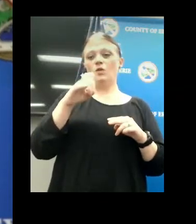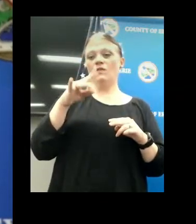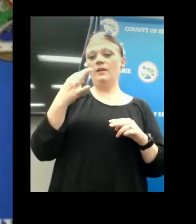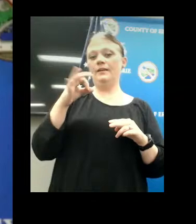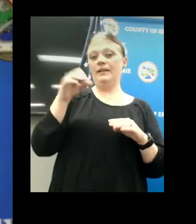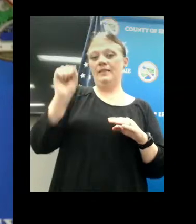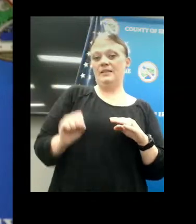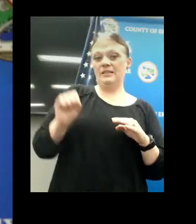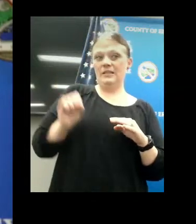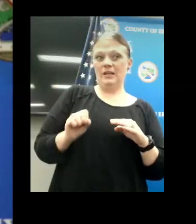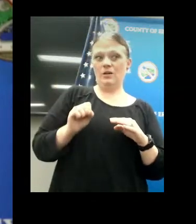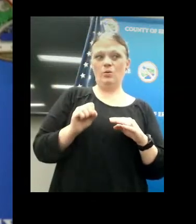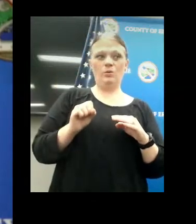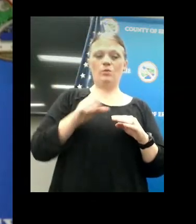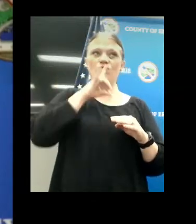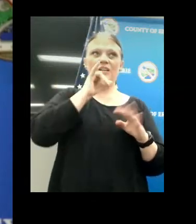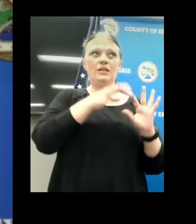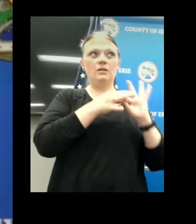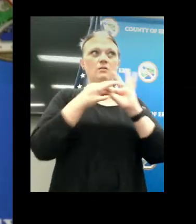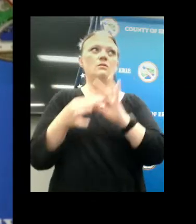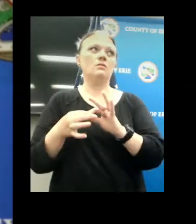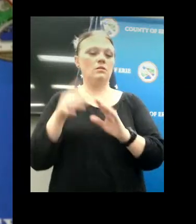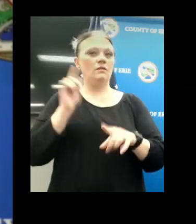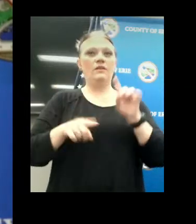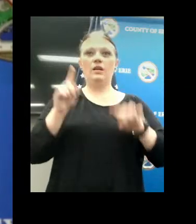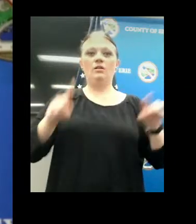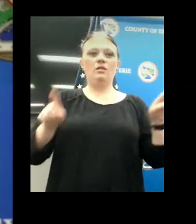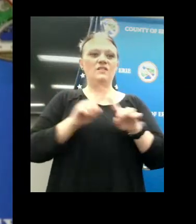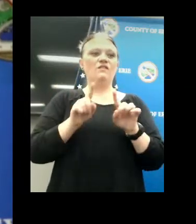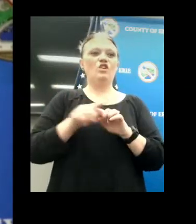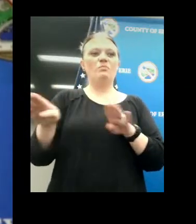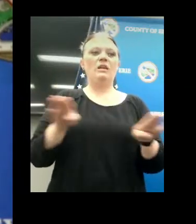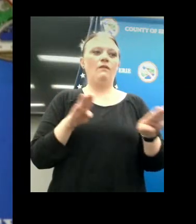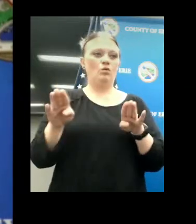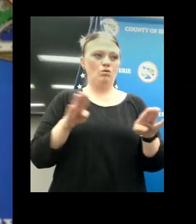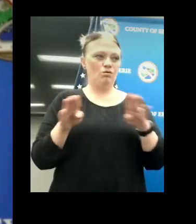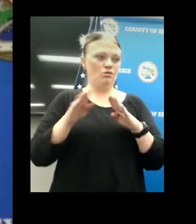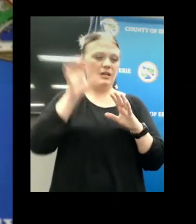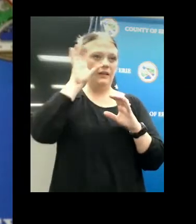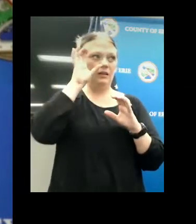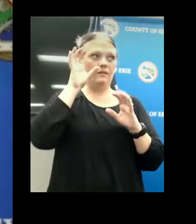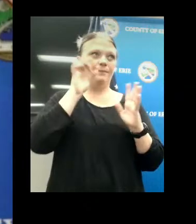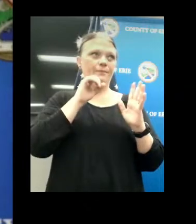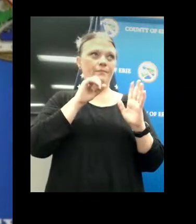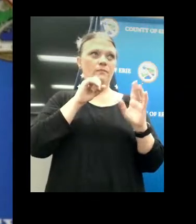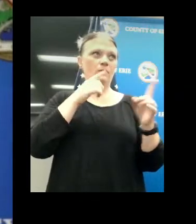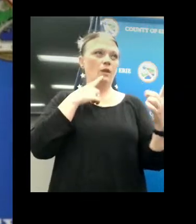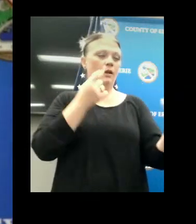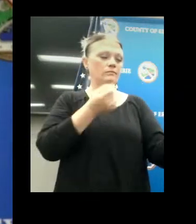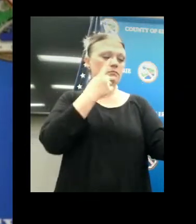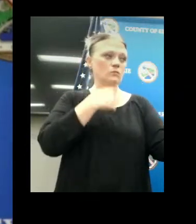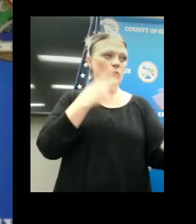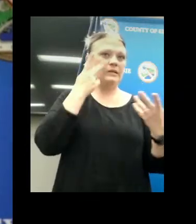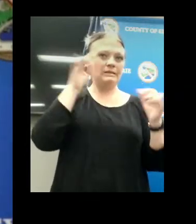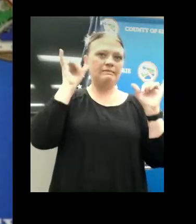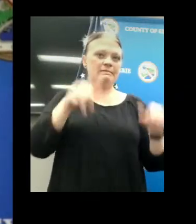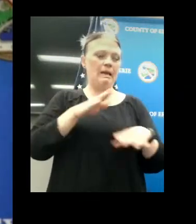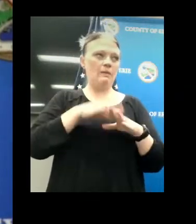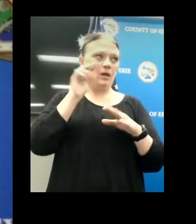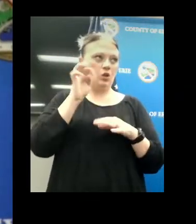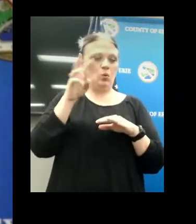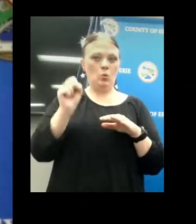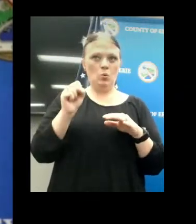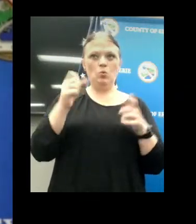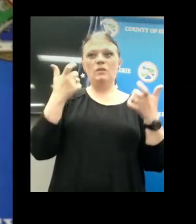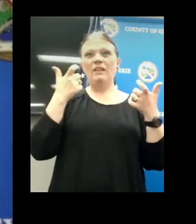states has to be attributed to a variety of behaviors. So, the pictures that, I see what you see on the news, the pictures we see